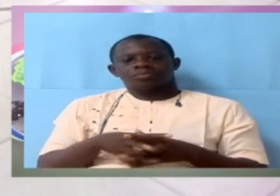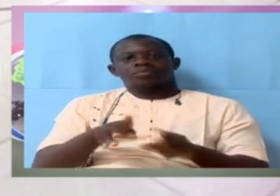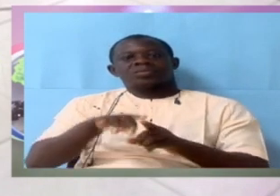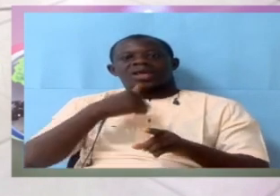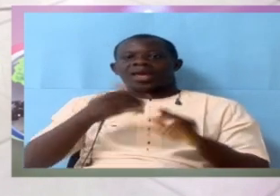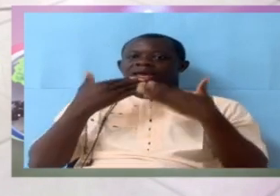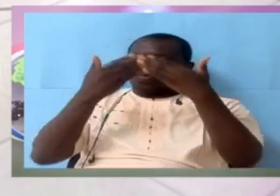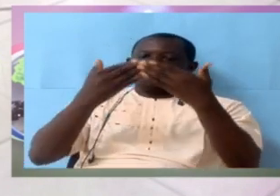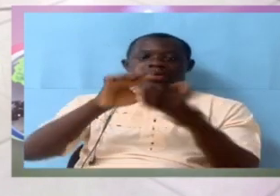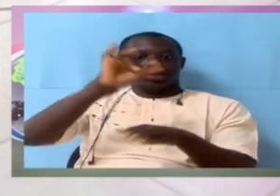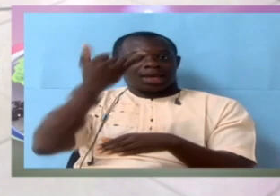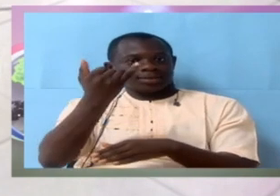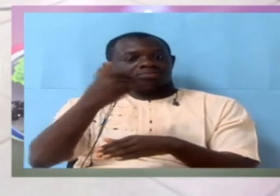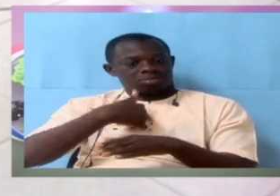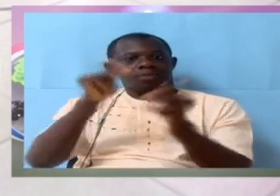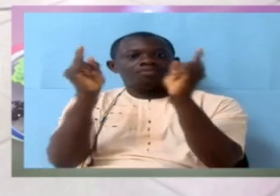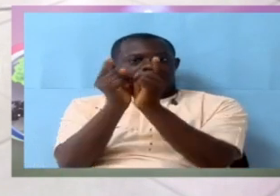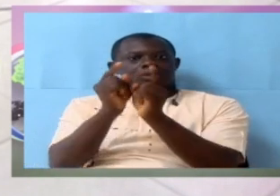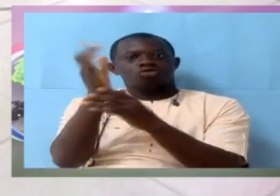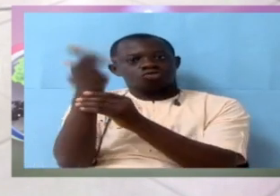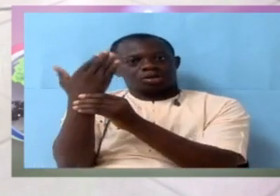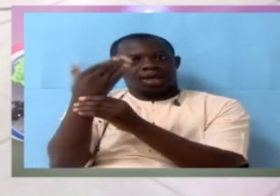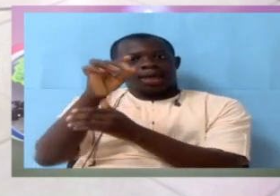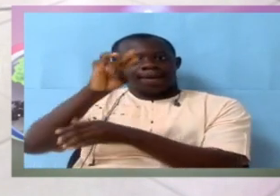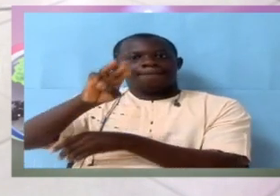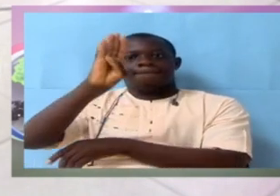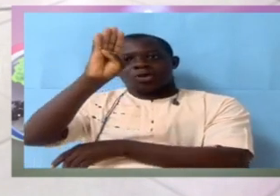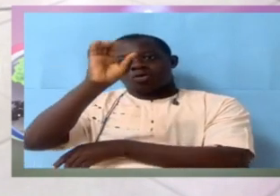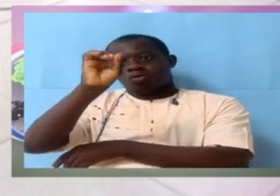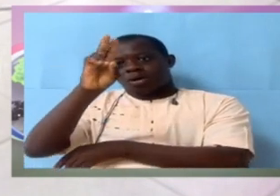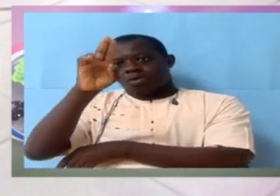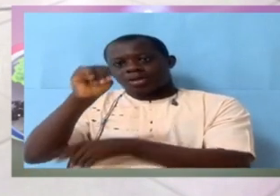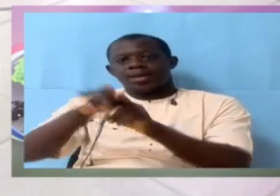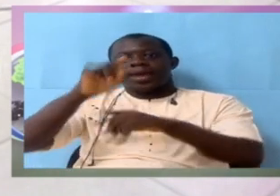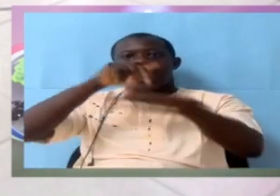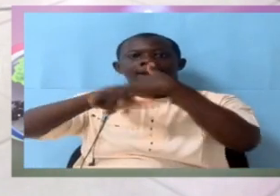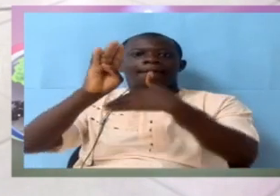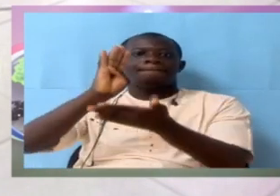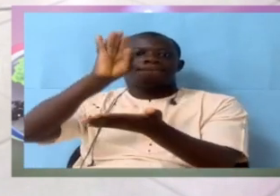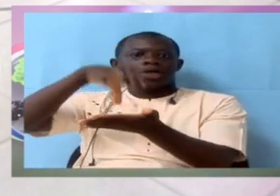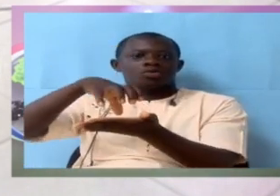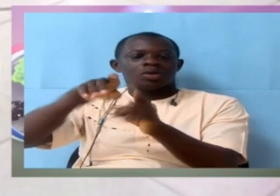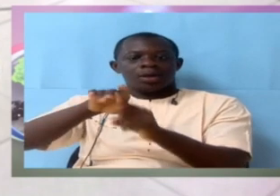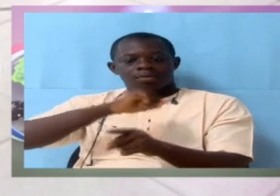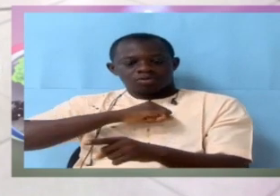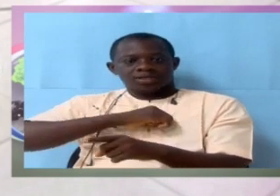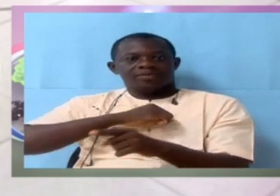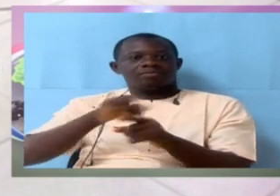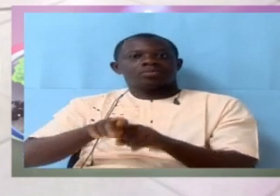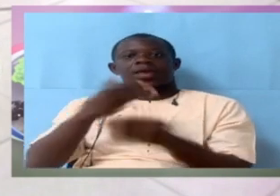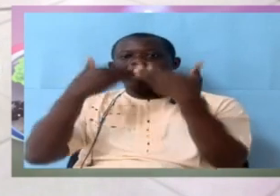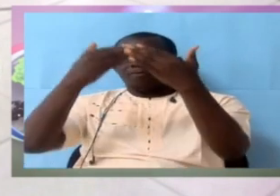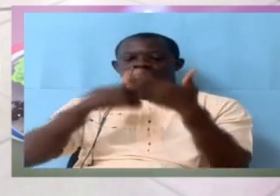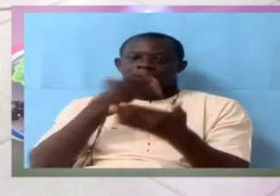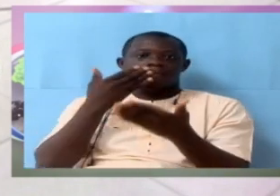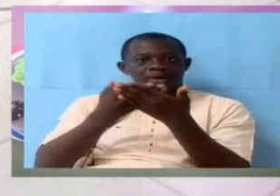I told him, yes. In fact, I met with Dr. Mo in Banjul. I explained myself to him. In fact, he himself told me to come here.